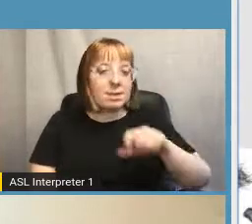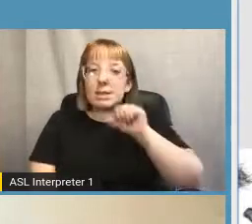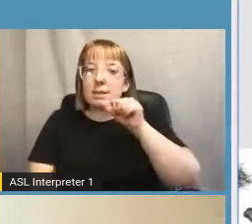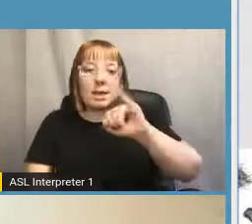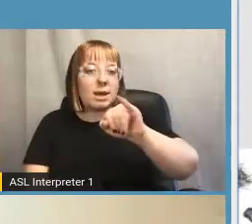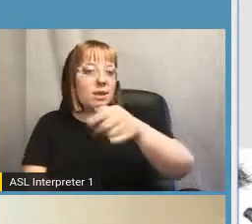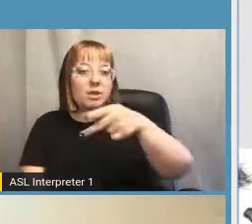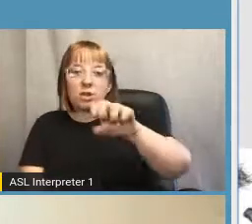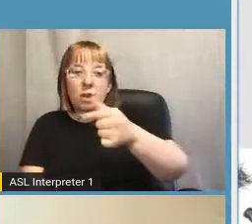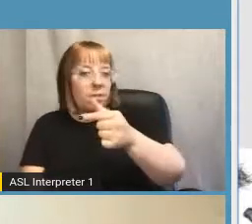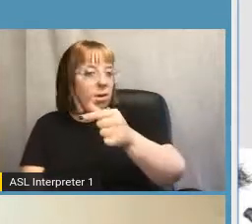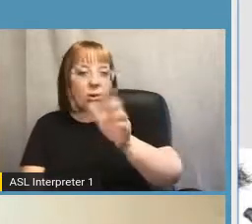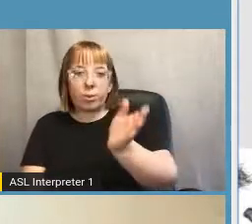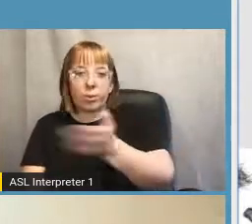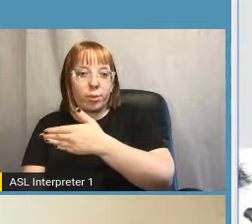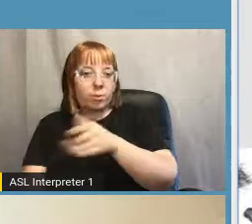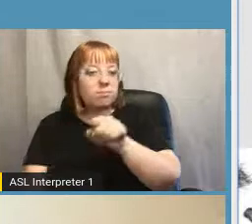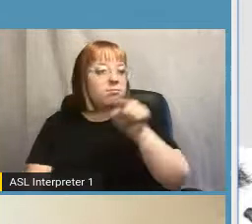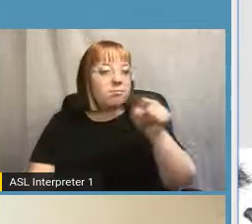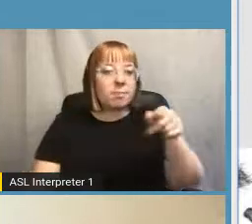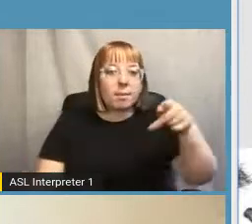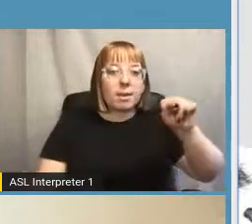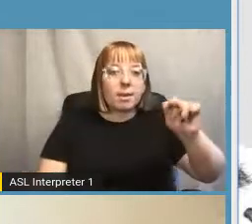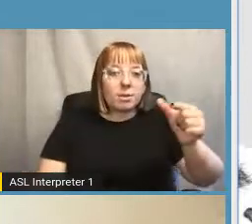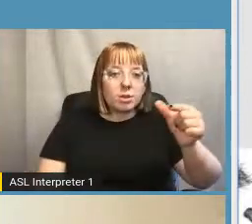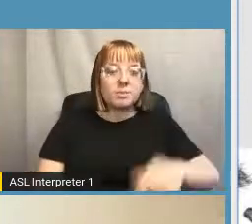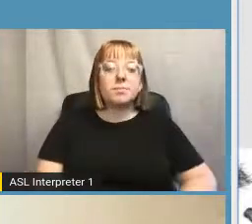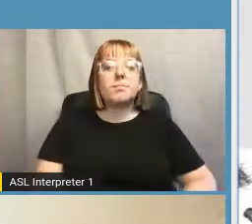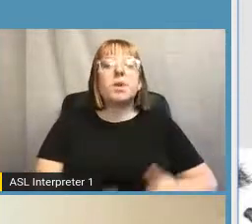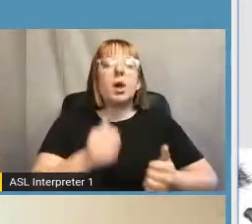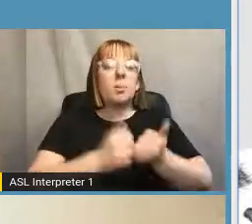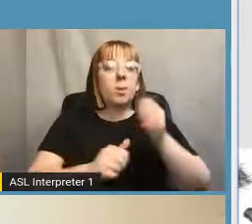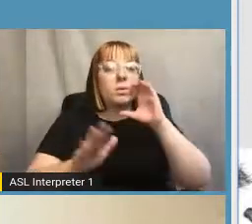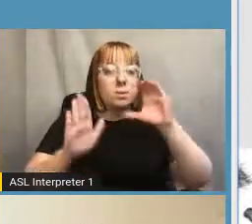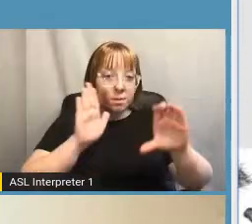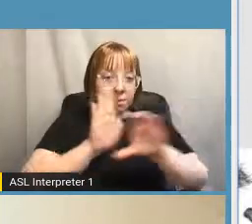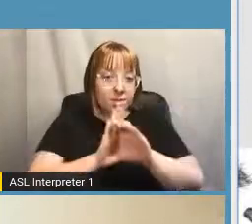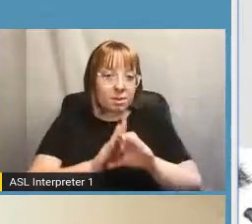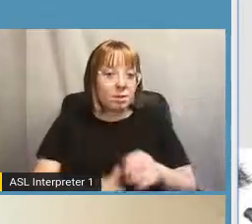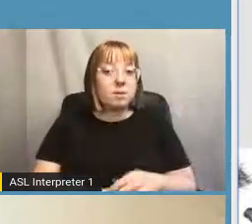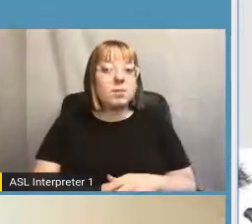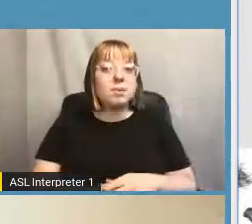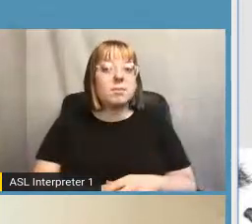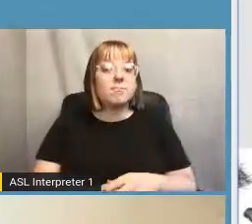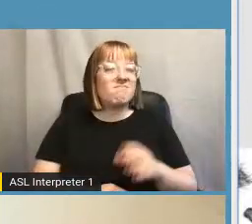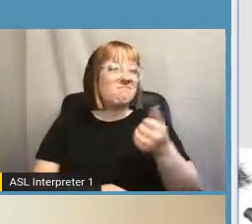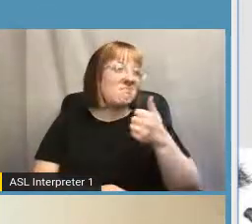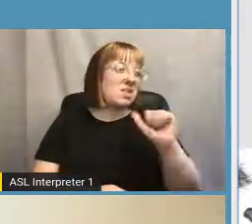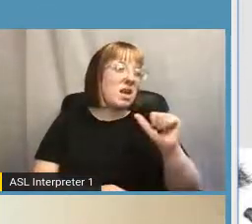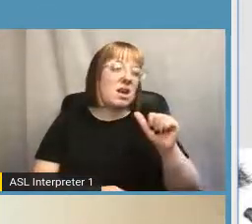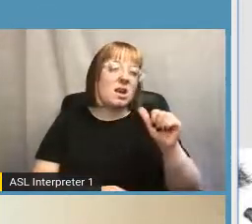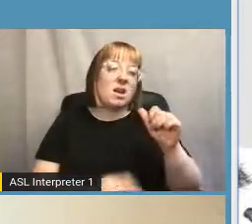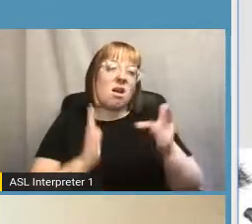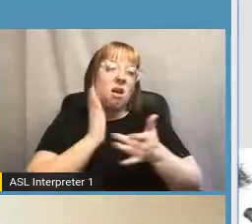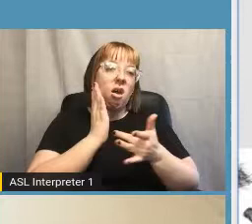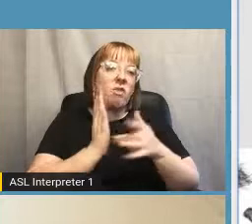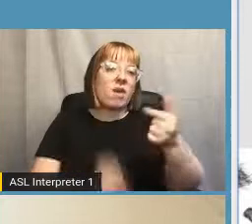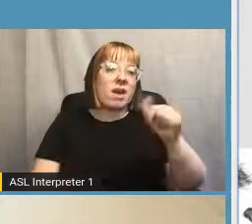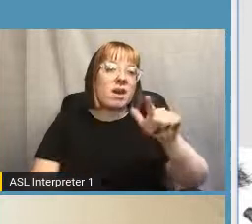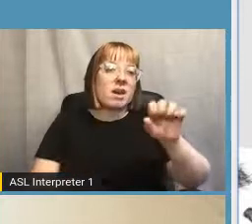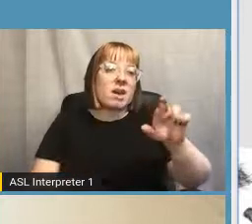file. For most of the images you're gonna have in any online gallery, it's gonna be